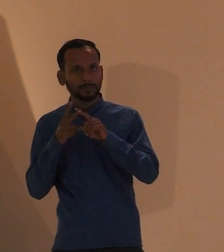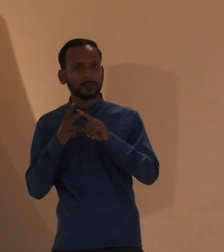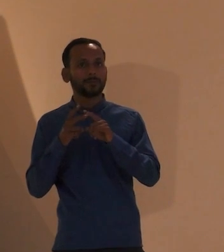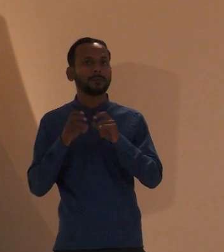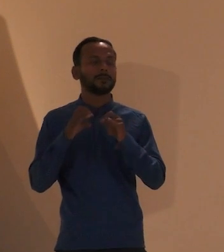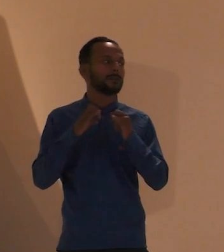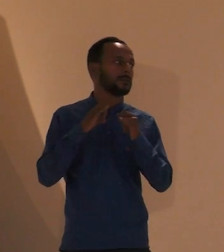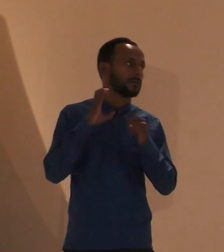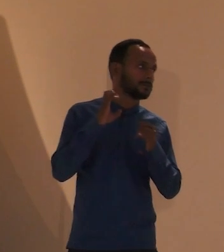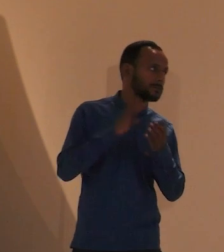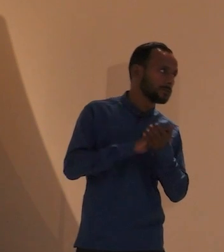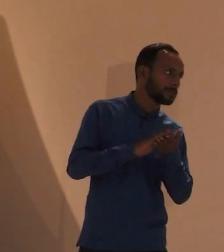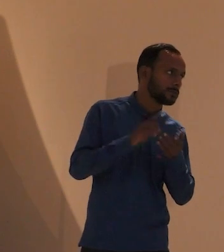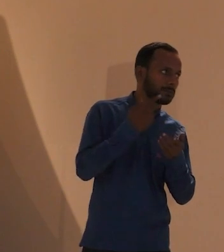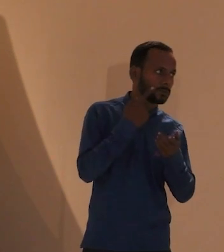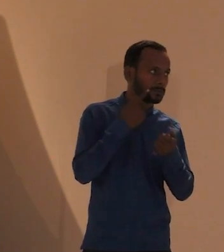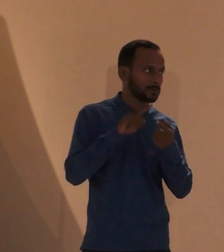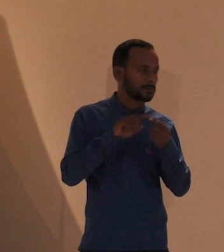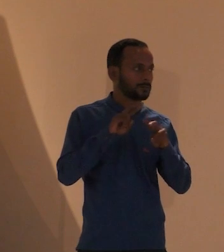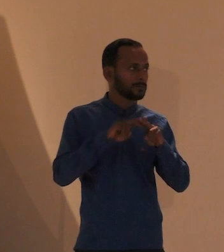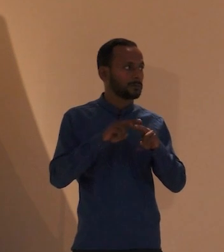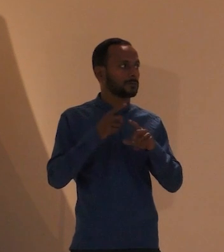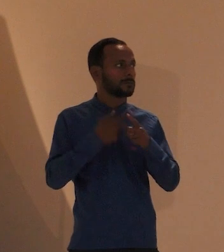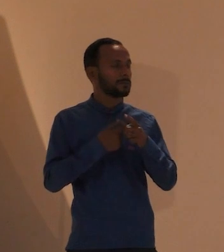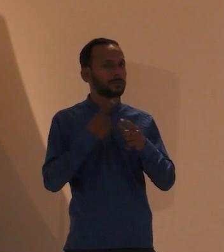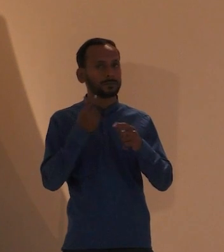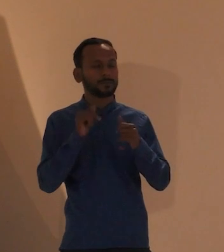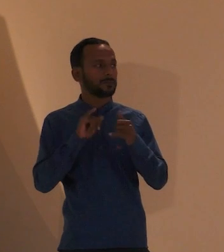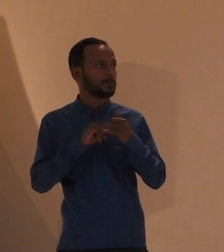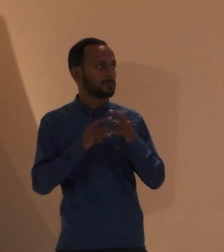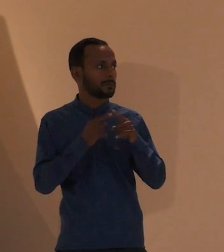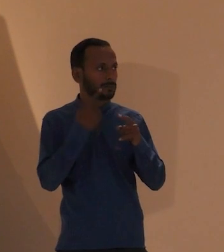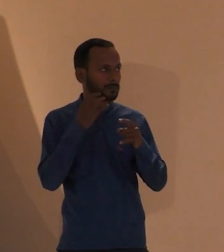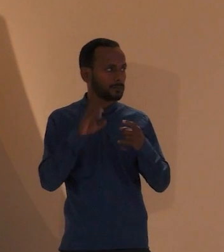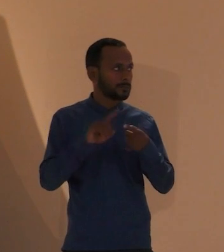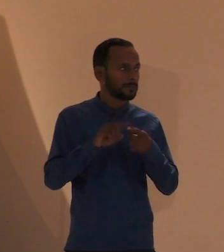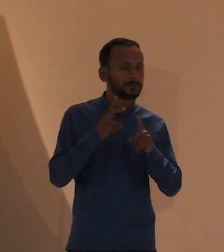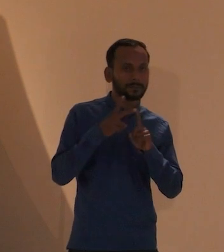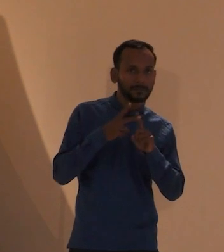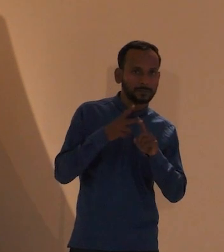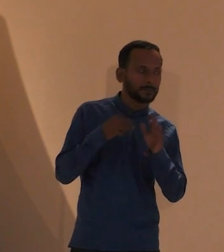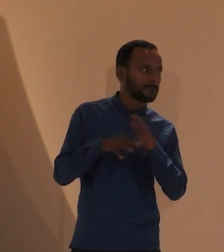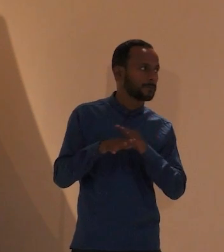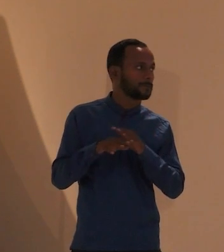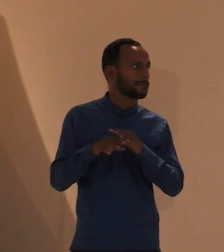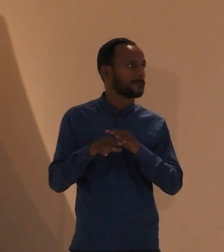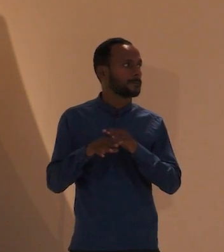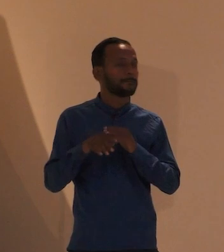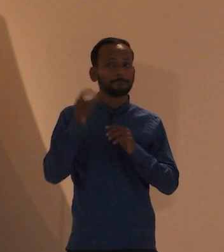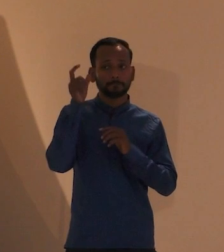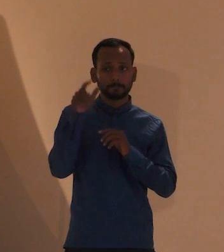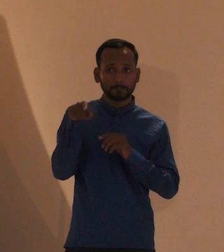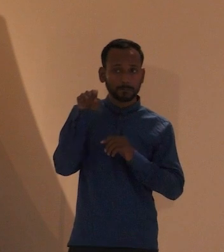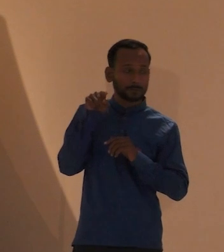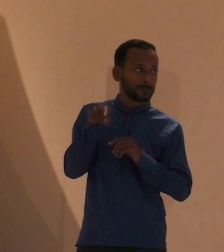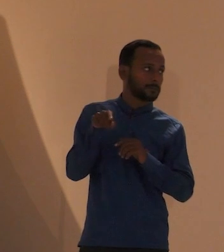Bengal, Justice John Hyde, who was second after Sir Elijah Impey, who signed